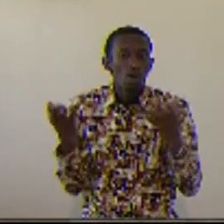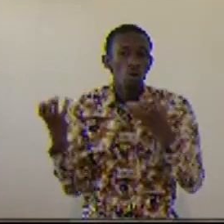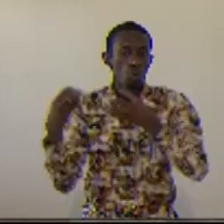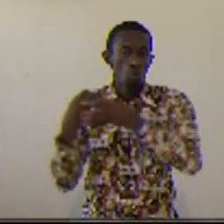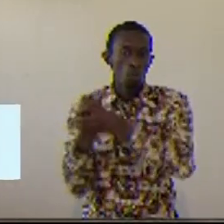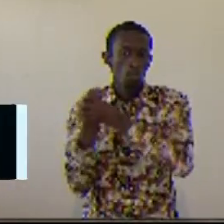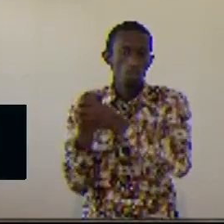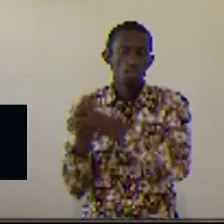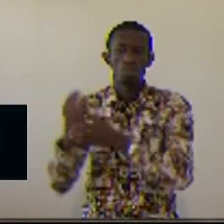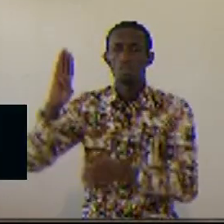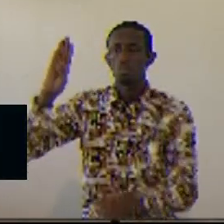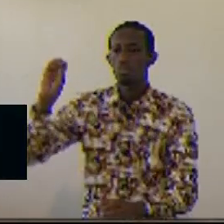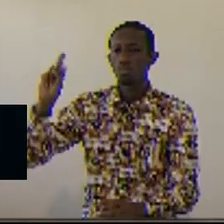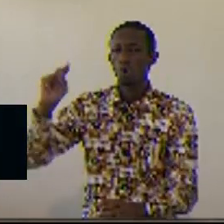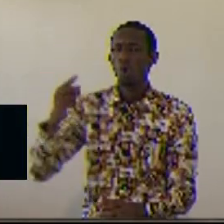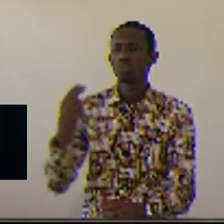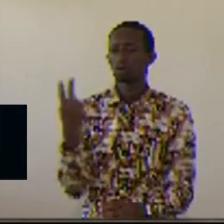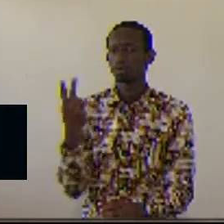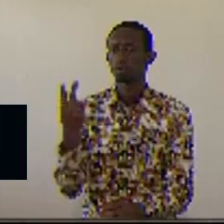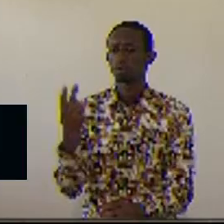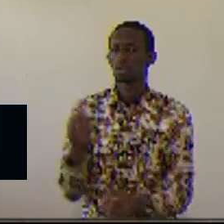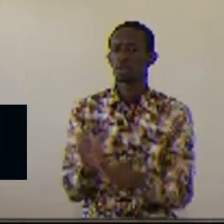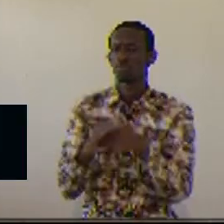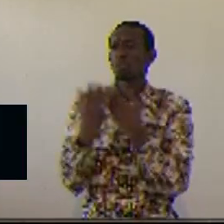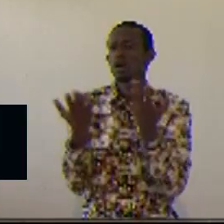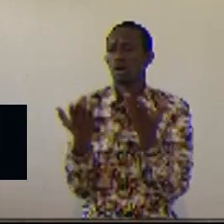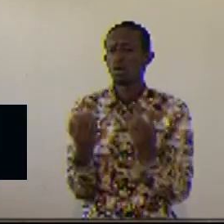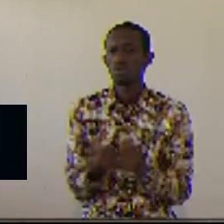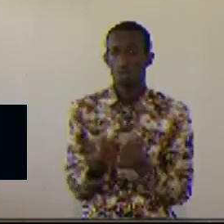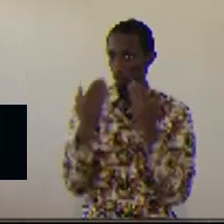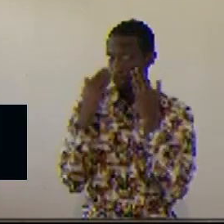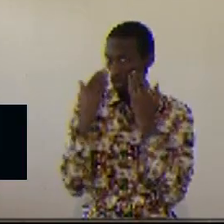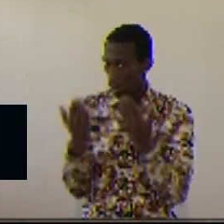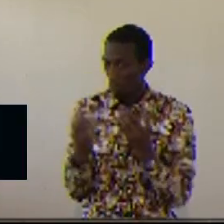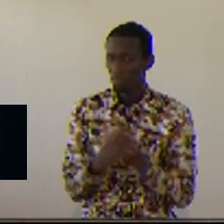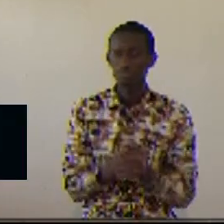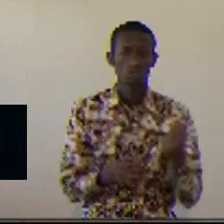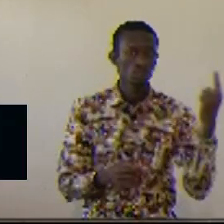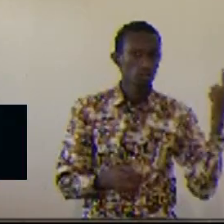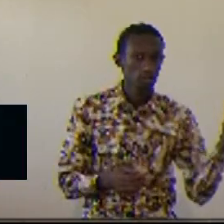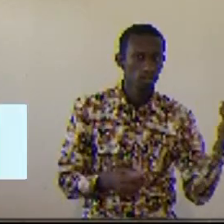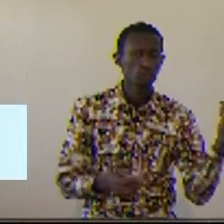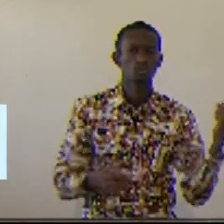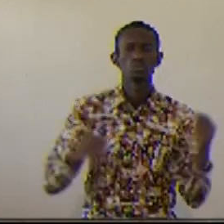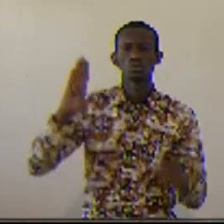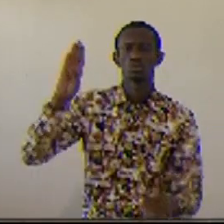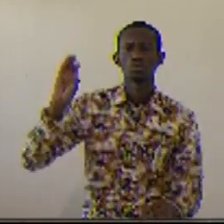bond, is that when you look at the single bond, for example, if we have, this is carbon,